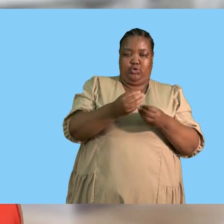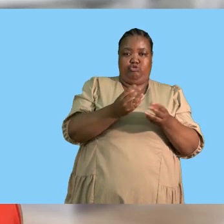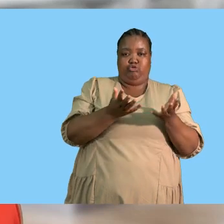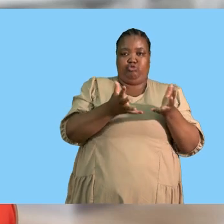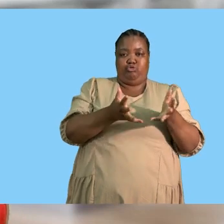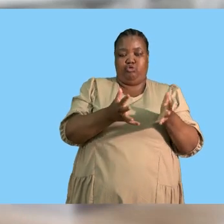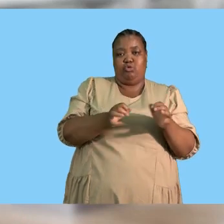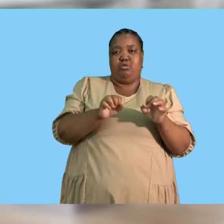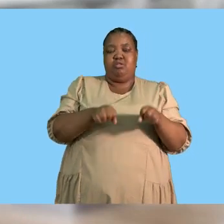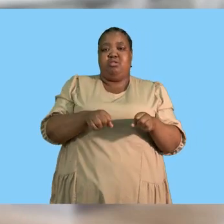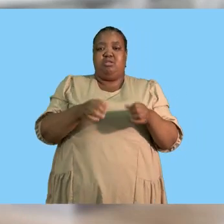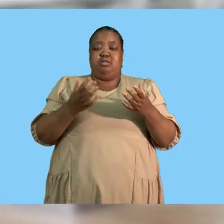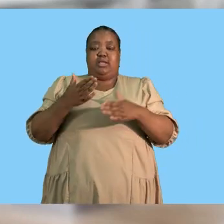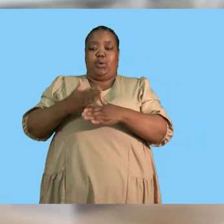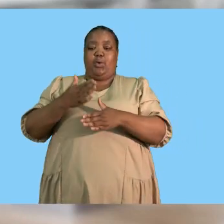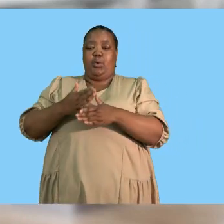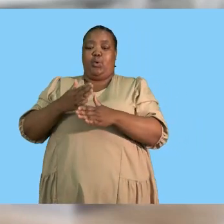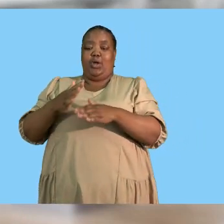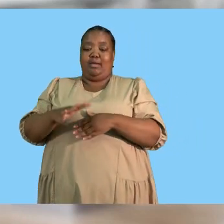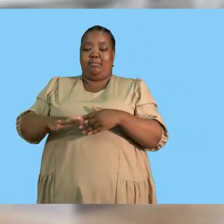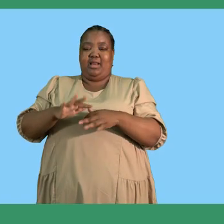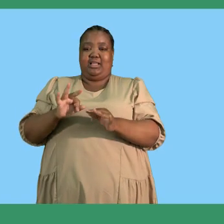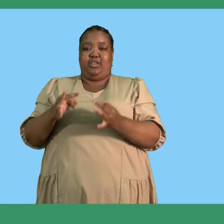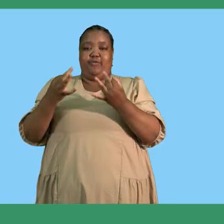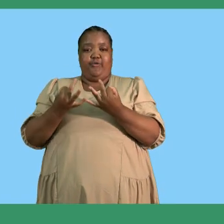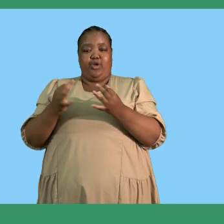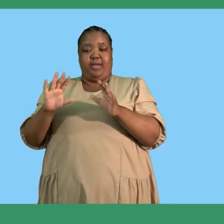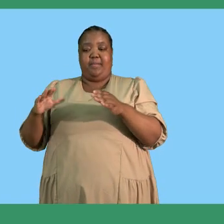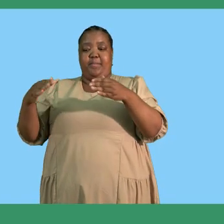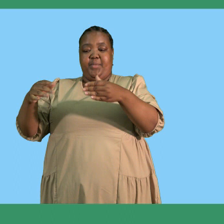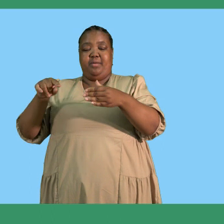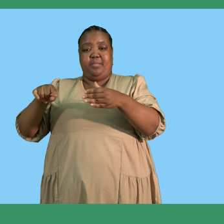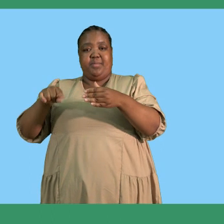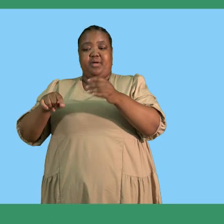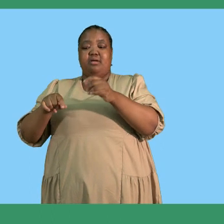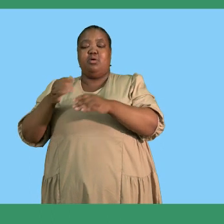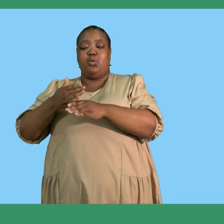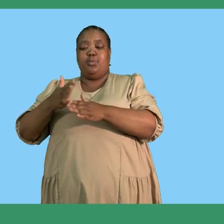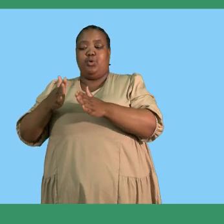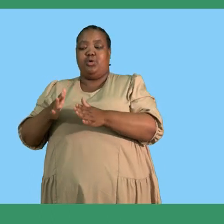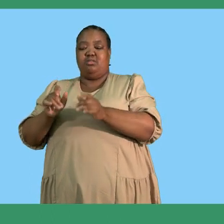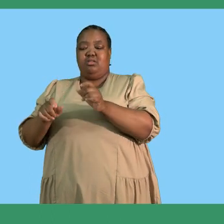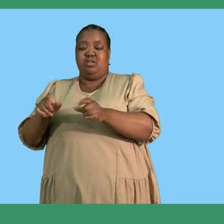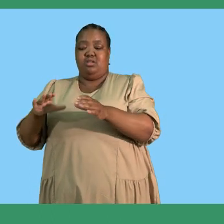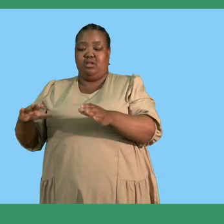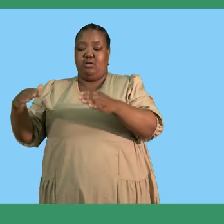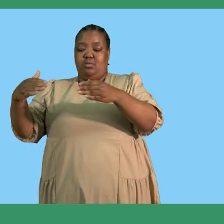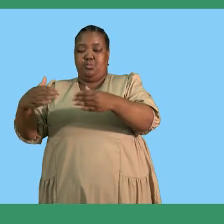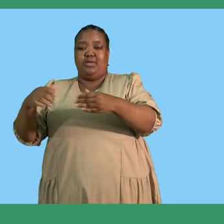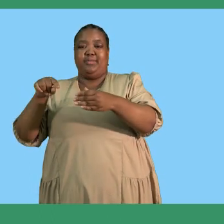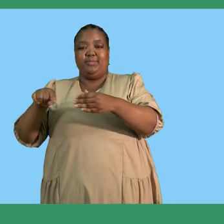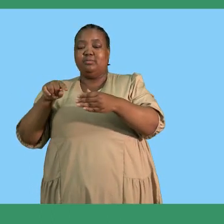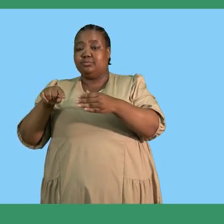the unions. But when we refer to a workplace forum, it is simply a group of employees in